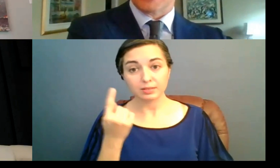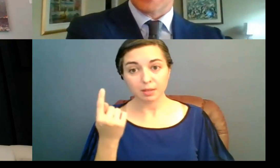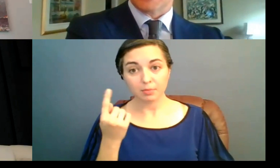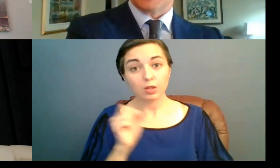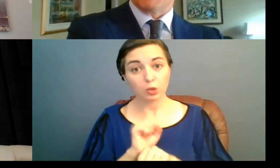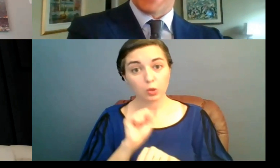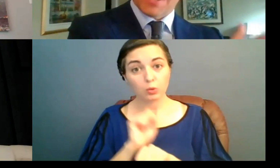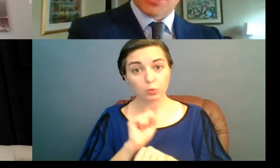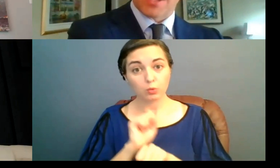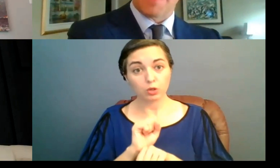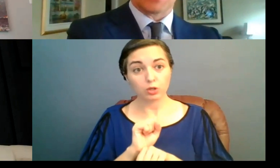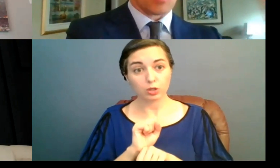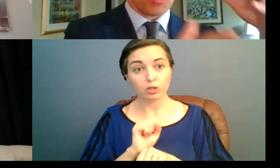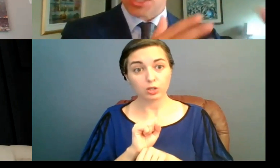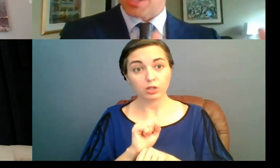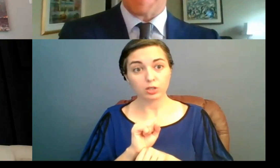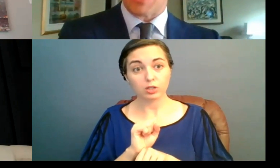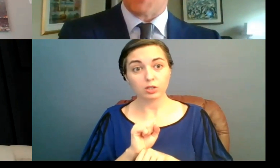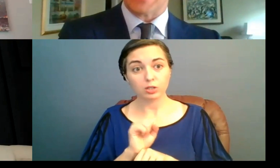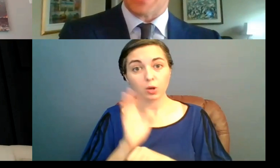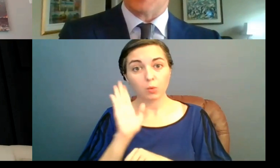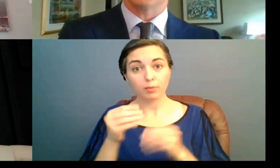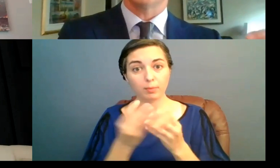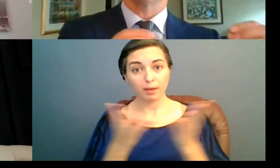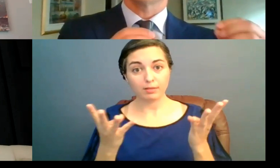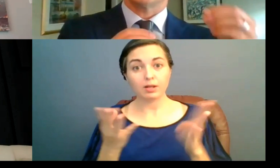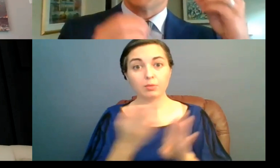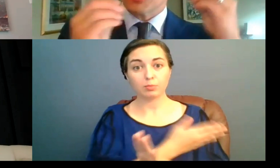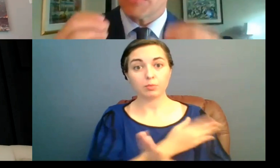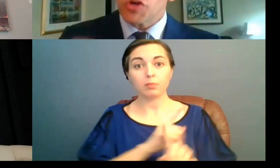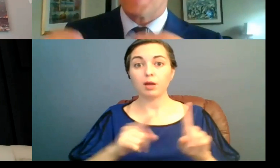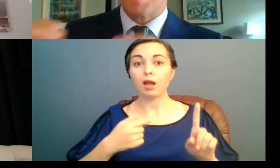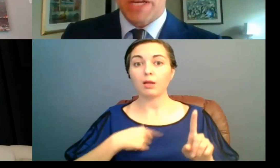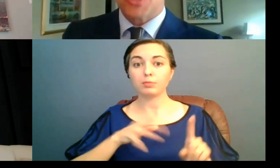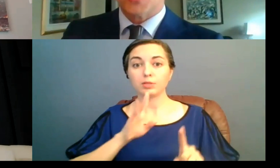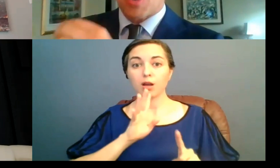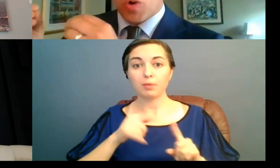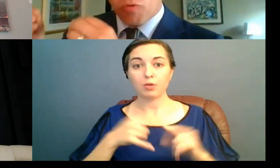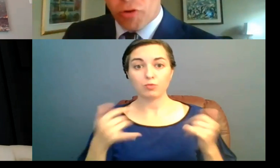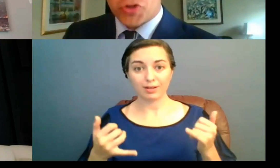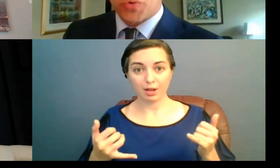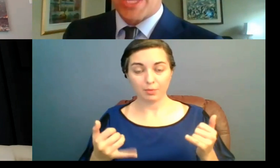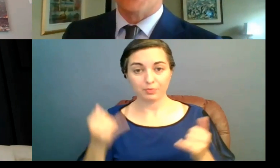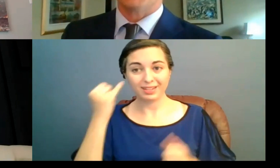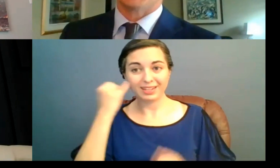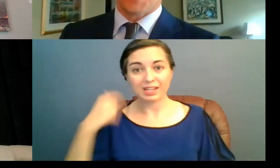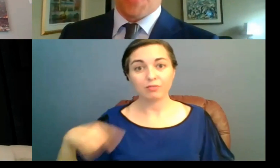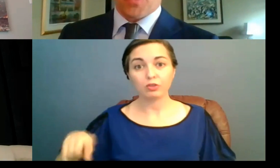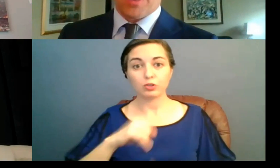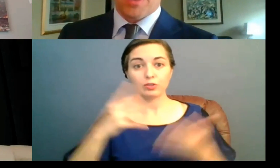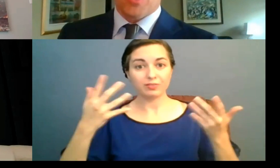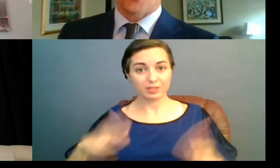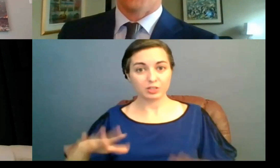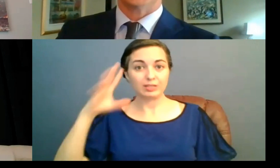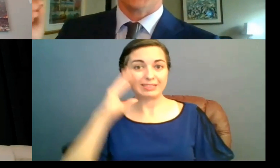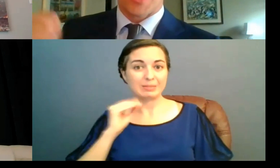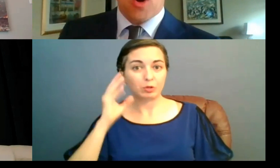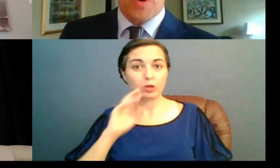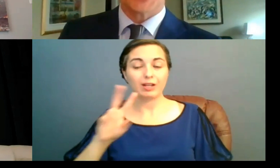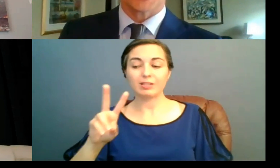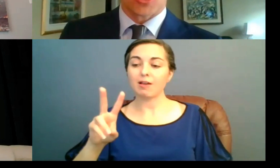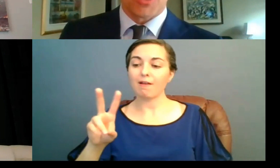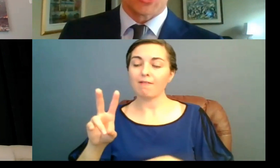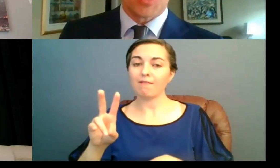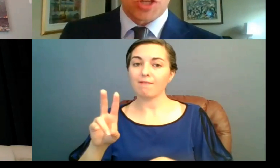passed out ahead of time, and we'll just talk about it right now. Those of you who have been to our virtual internships before, what